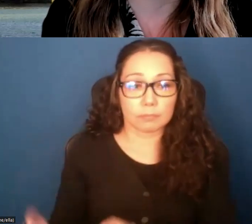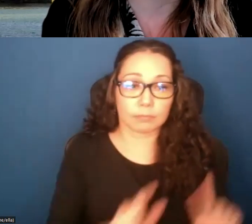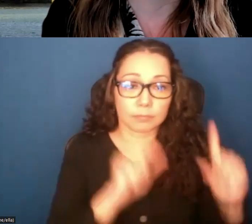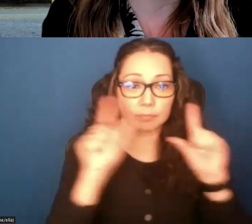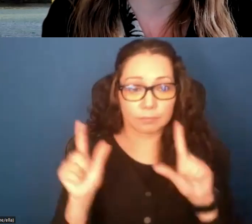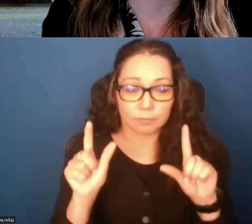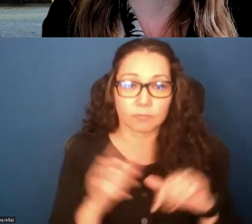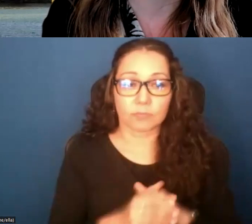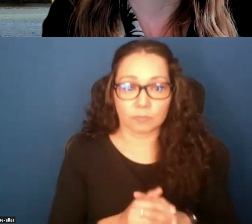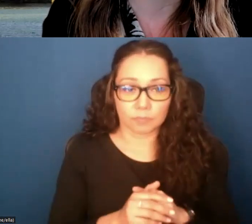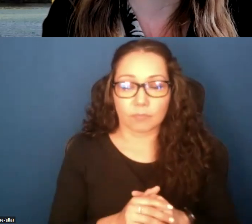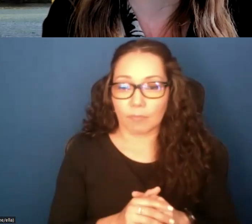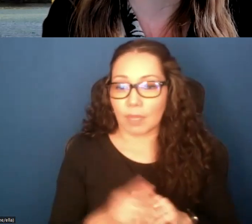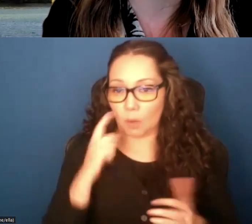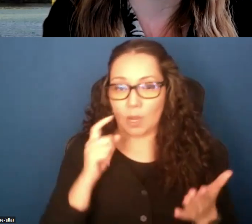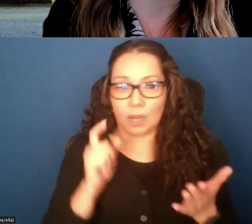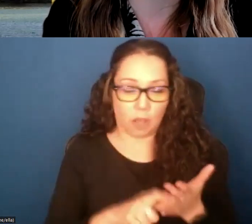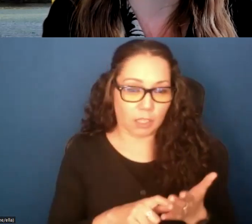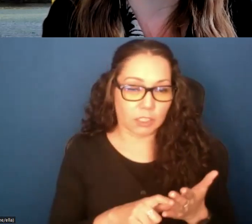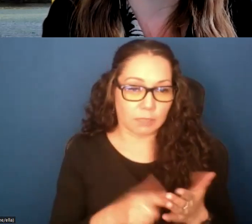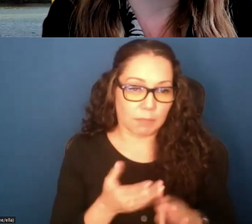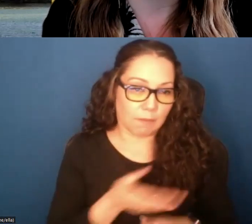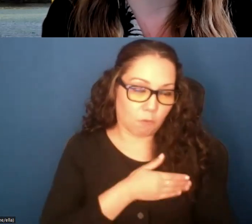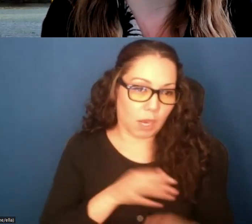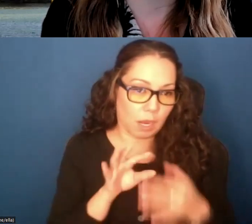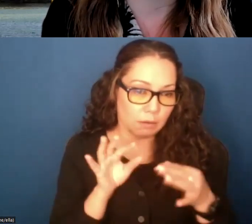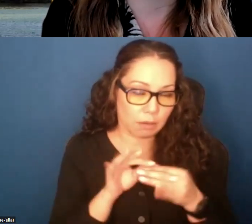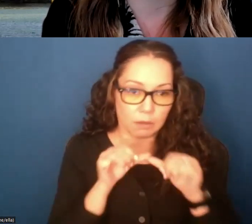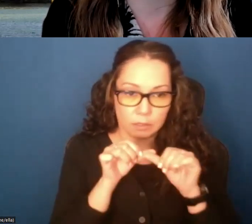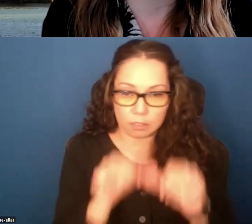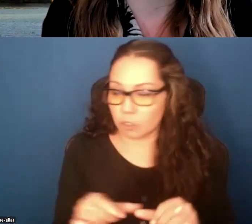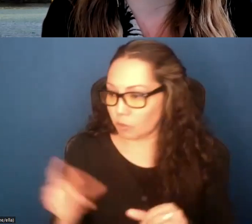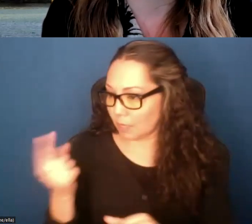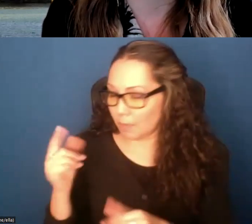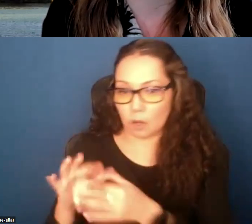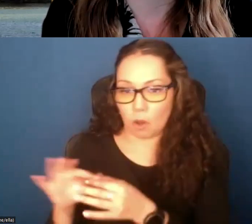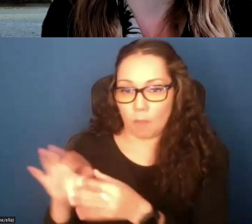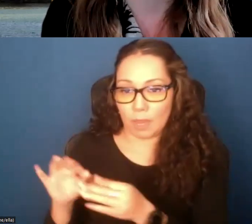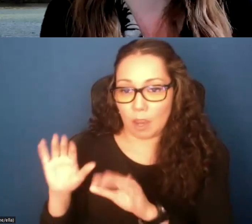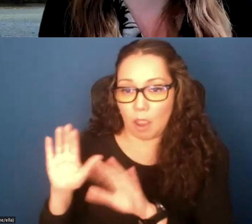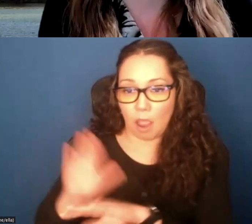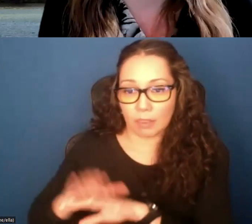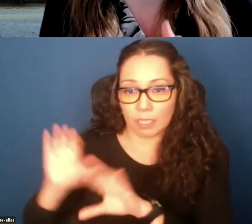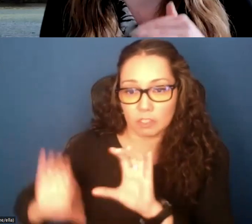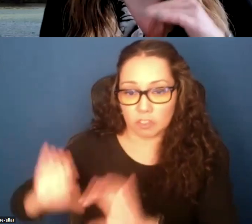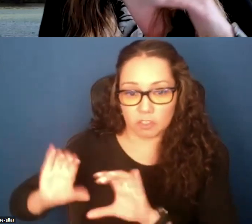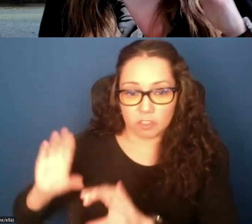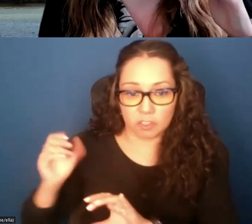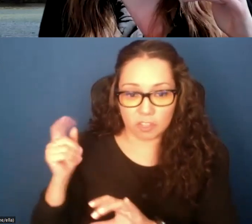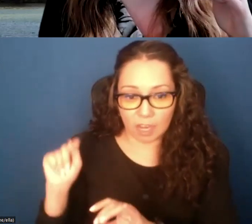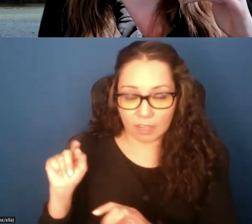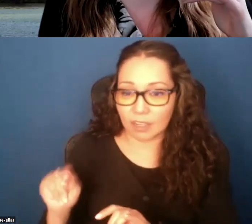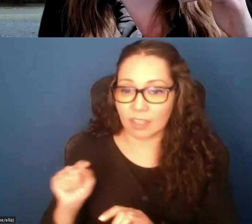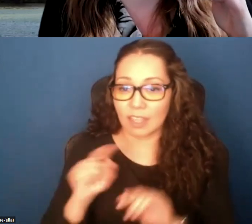And I will acknowledge before I keep going here a comment in the chat that also noted that as we think about the